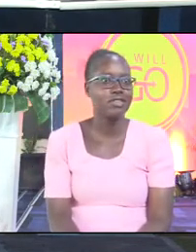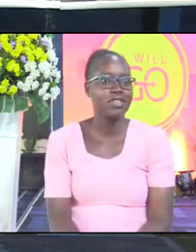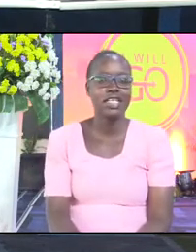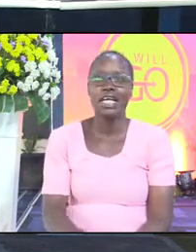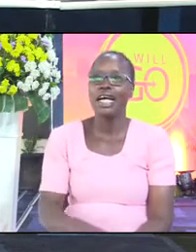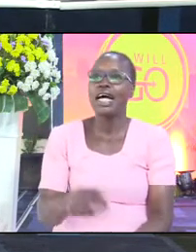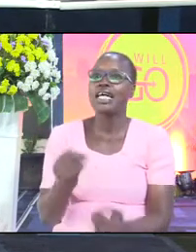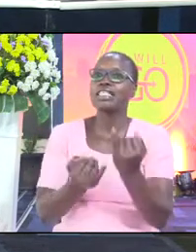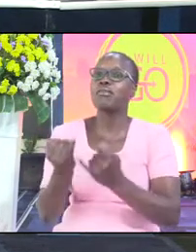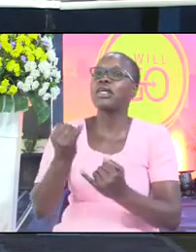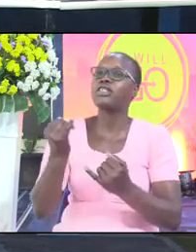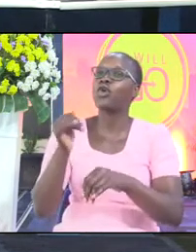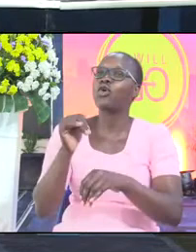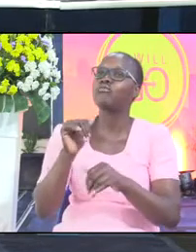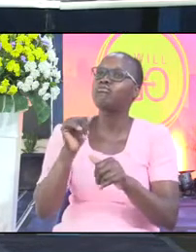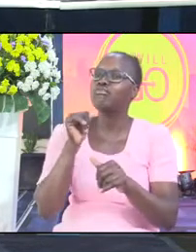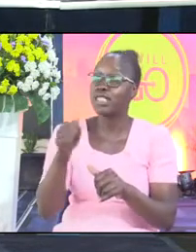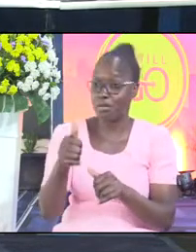Sabate njema.